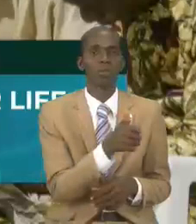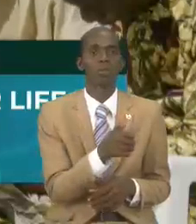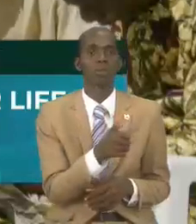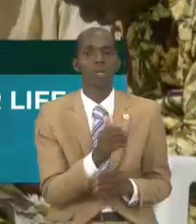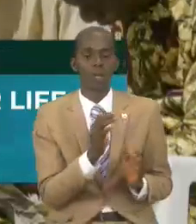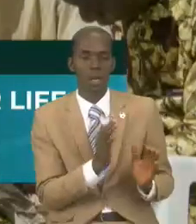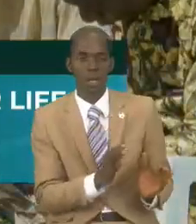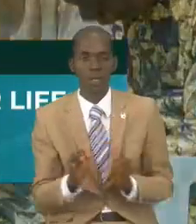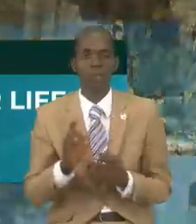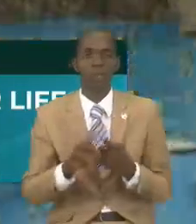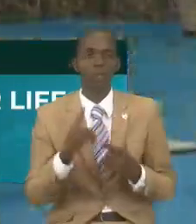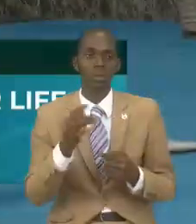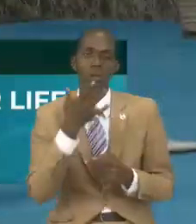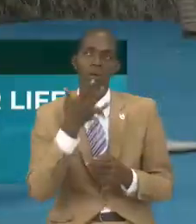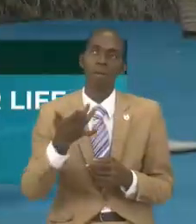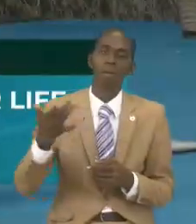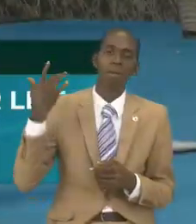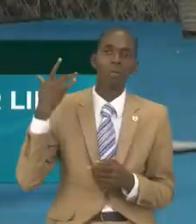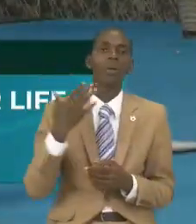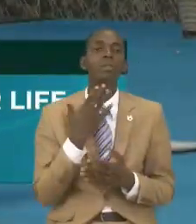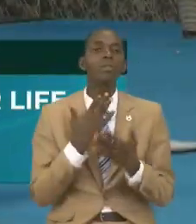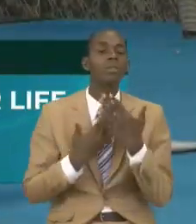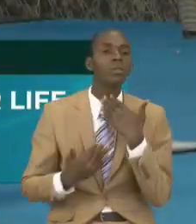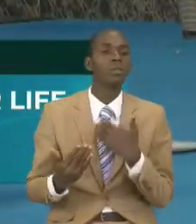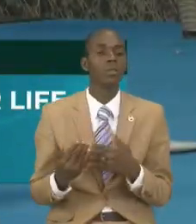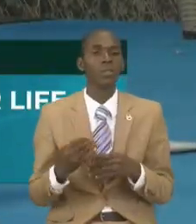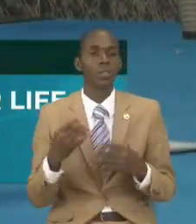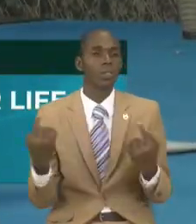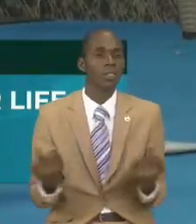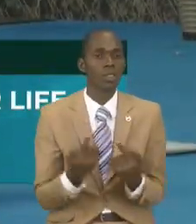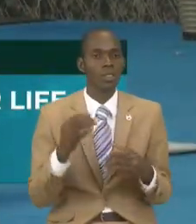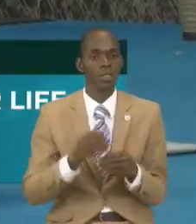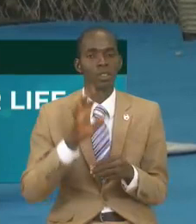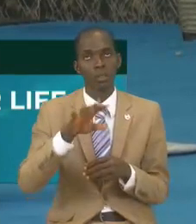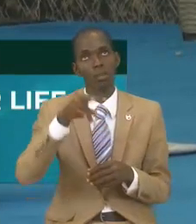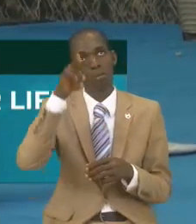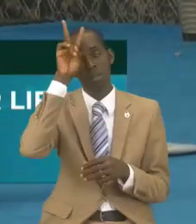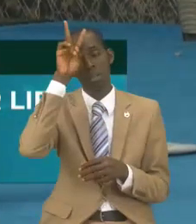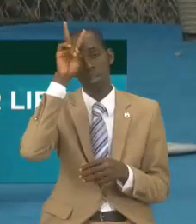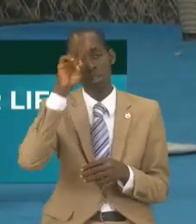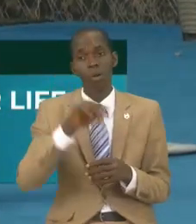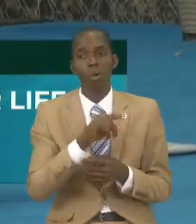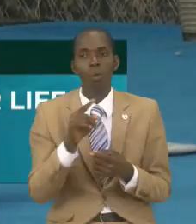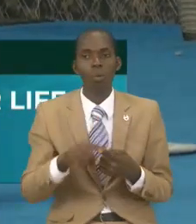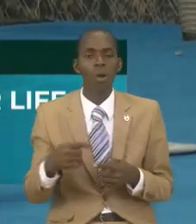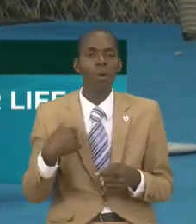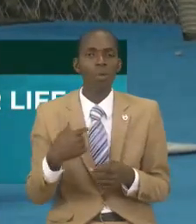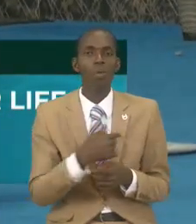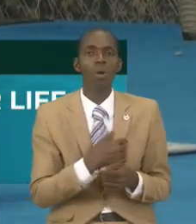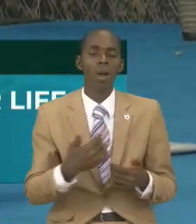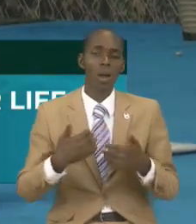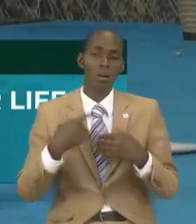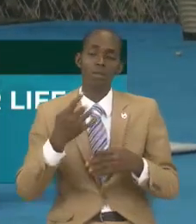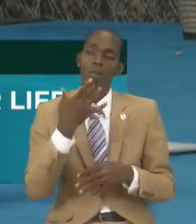according to the former lusts in your ignorance. He said, when we had the former lusts, we